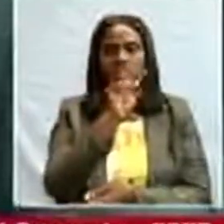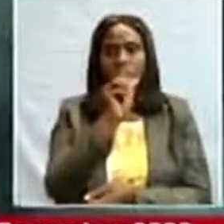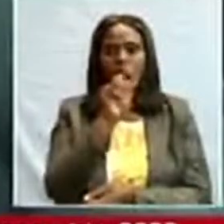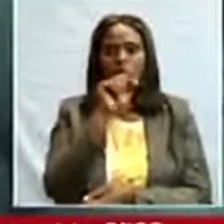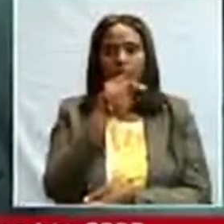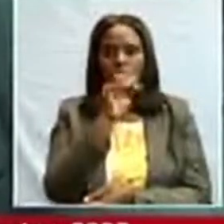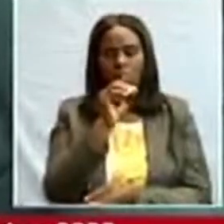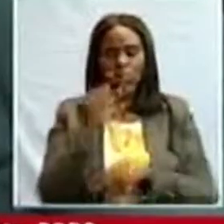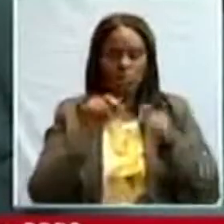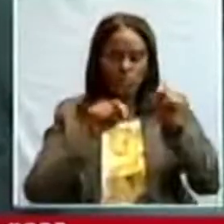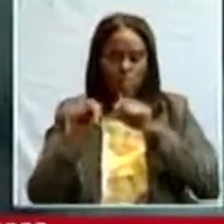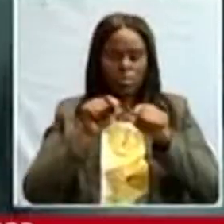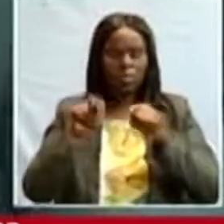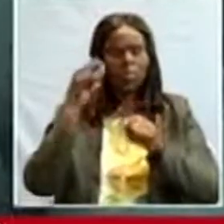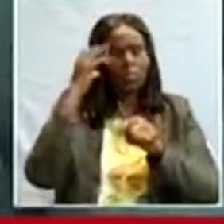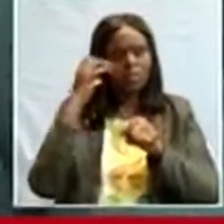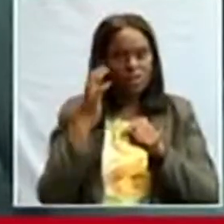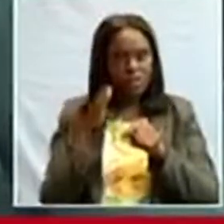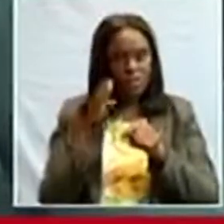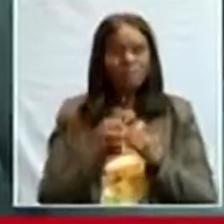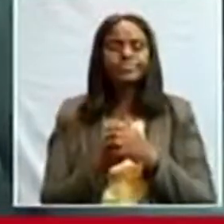Controlling officer,